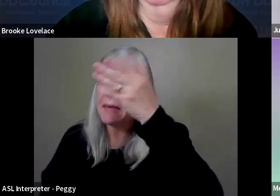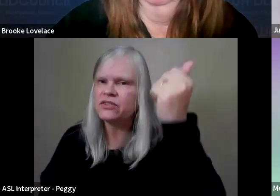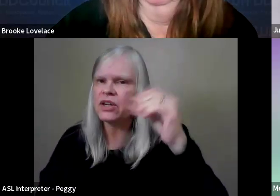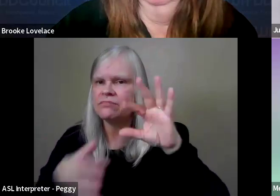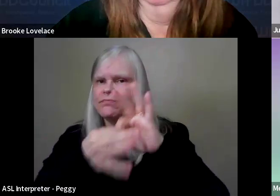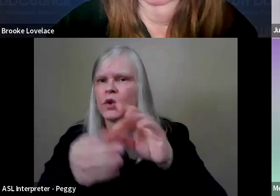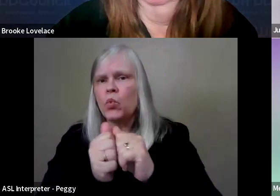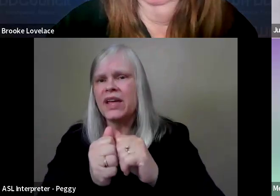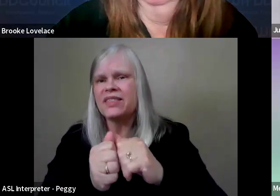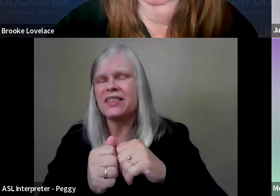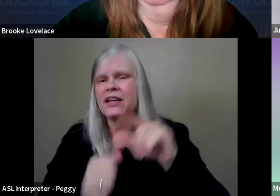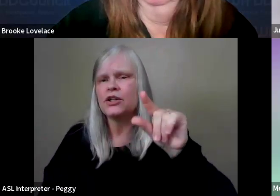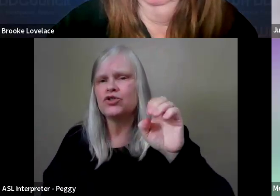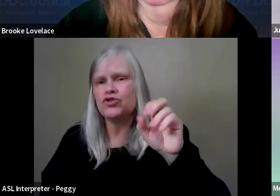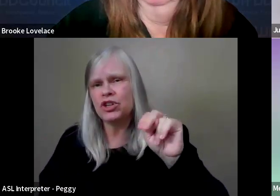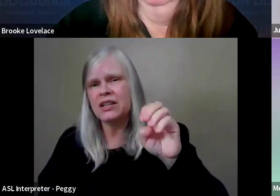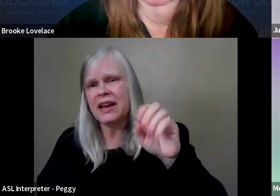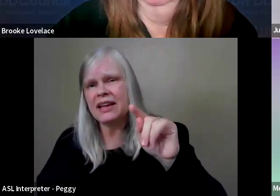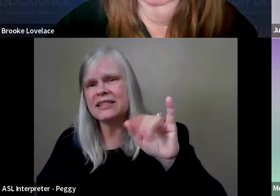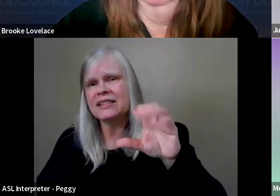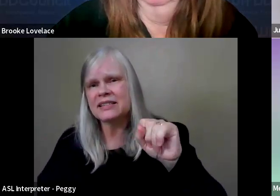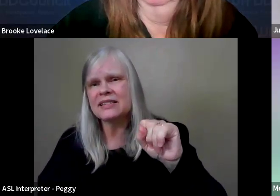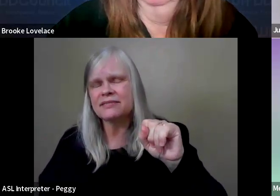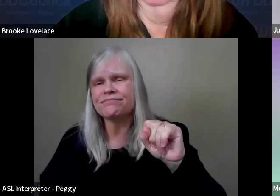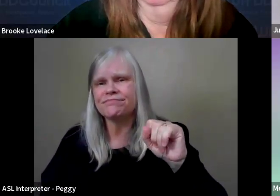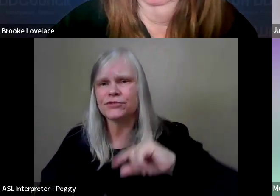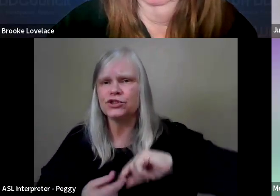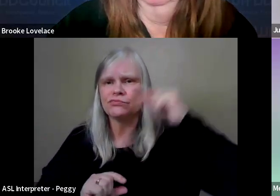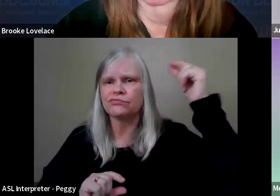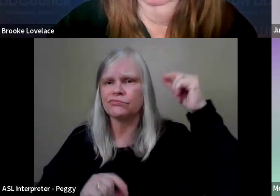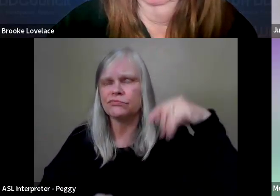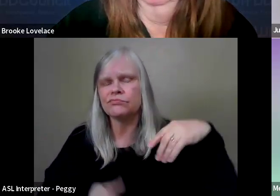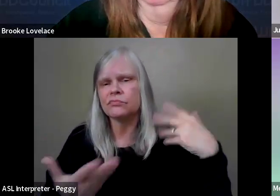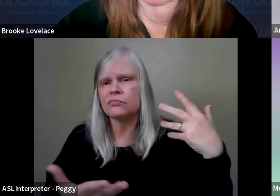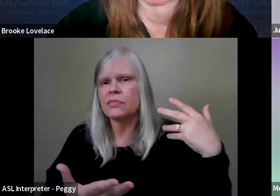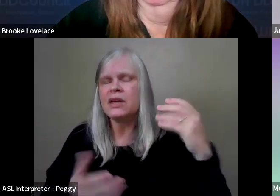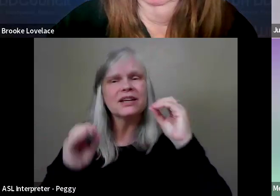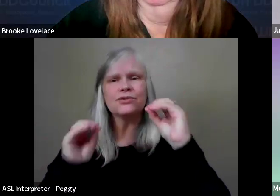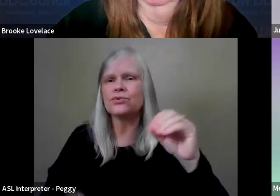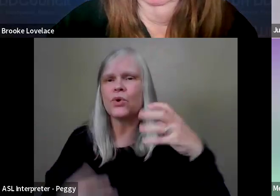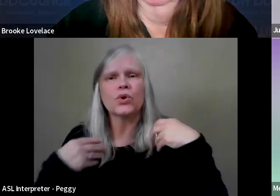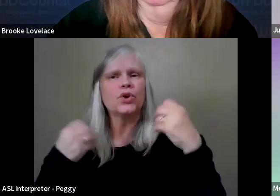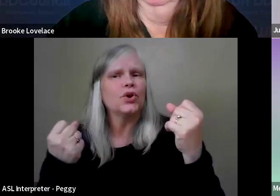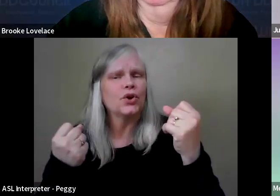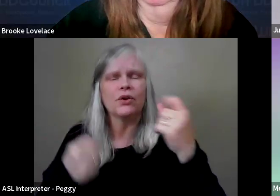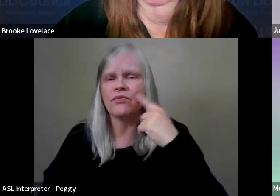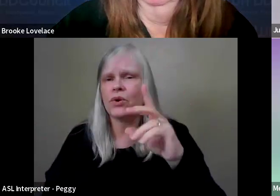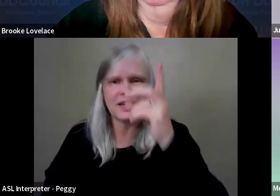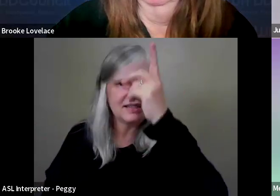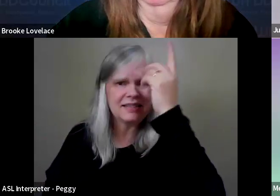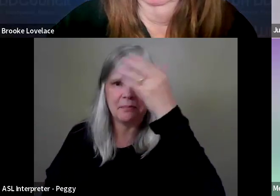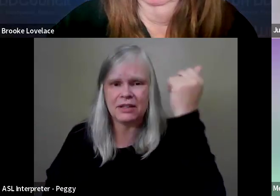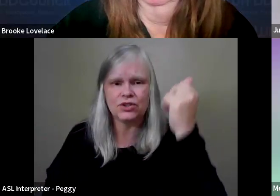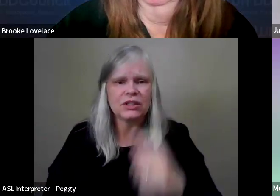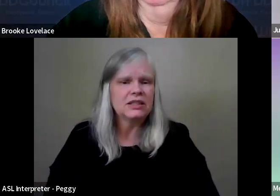genetics as well, but these are just some things that we can consider because there is no cure for dementia at this point. So